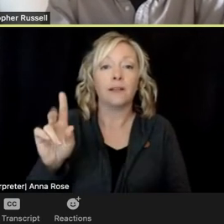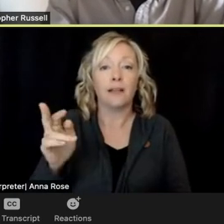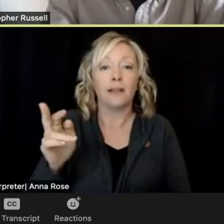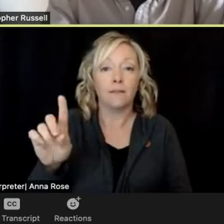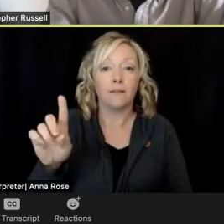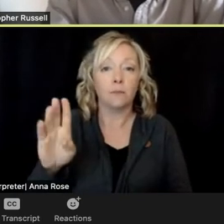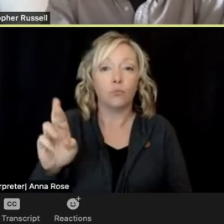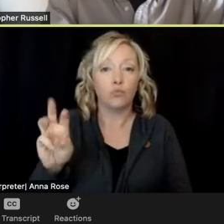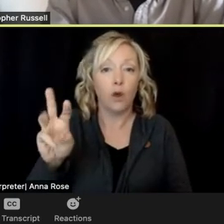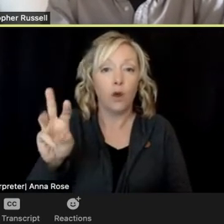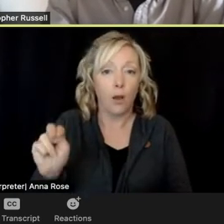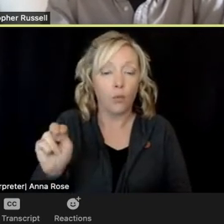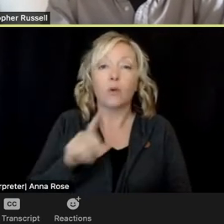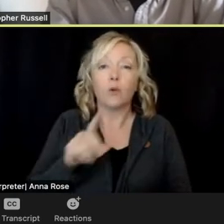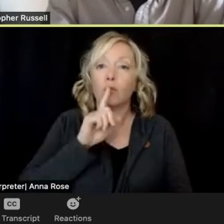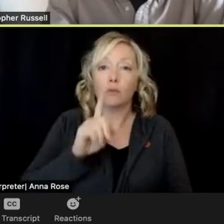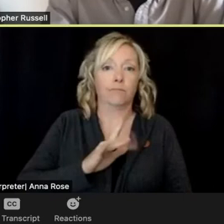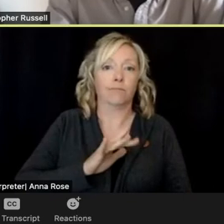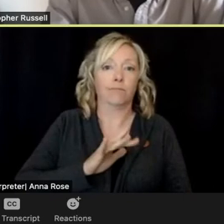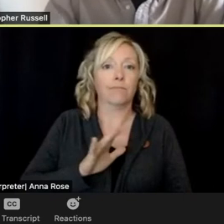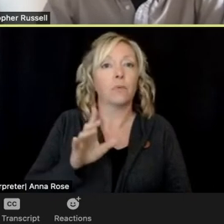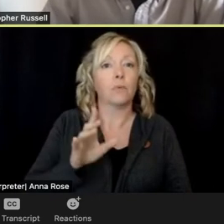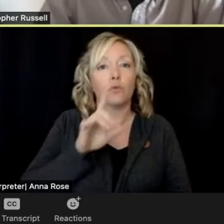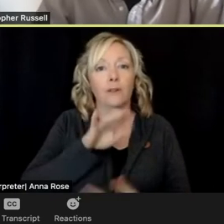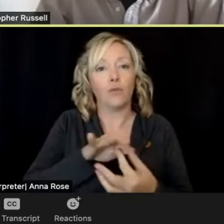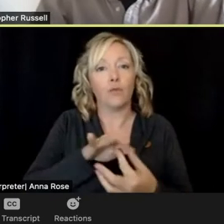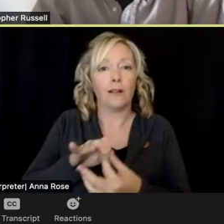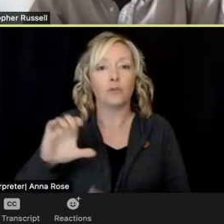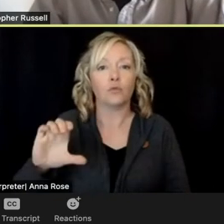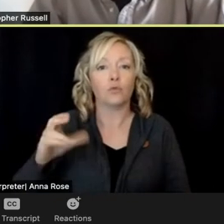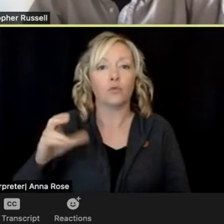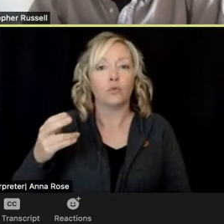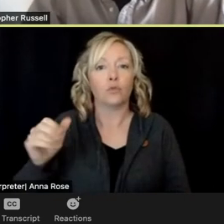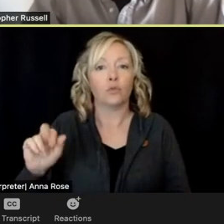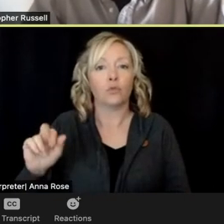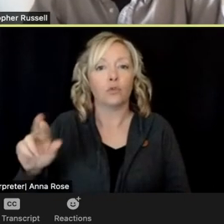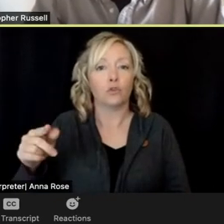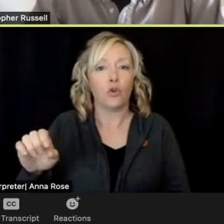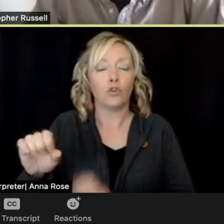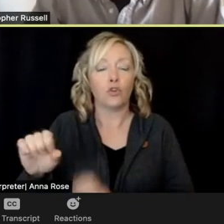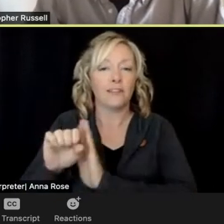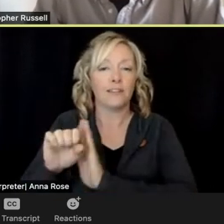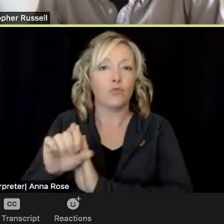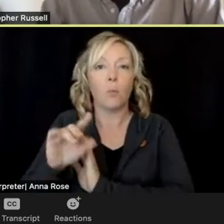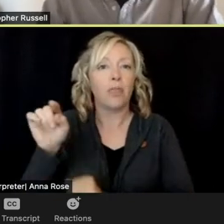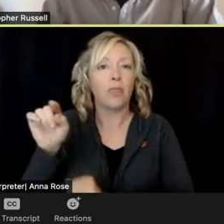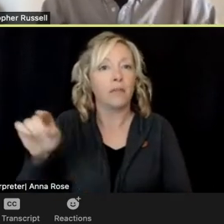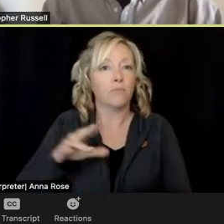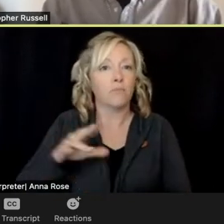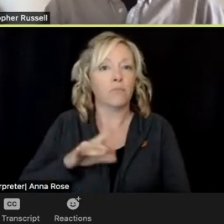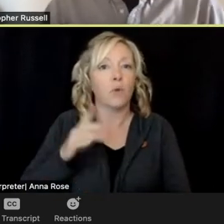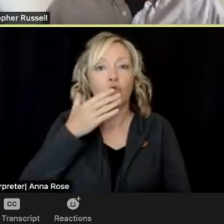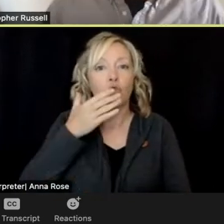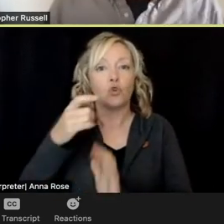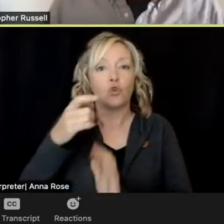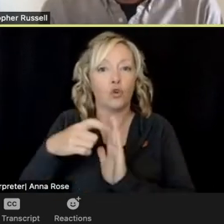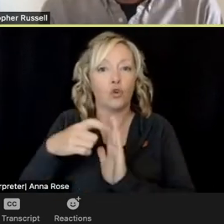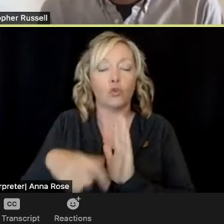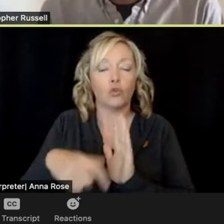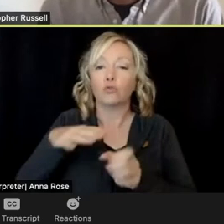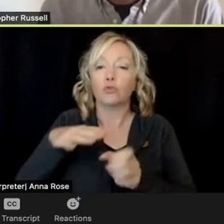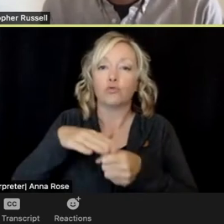could apply this to everyone that we work with and to ourselves too. This great article called Stress, Good Cop versus